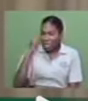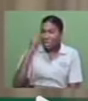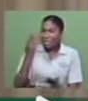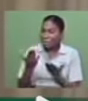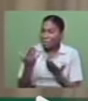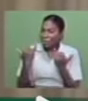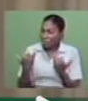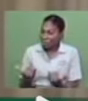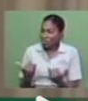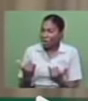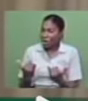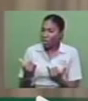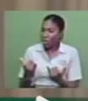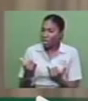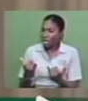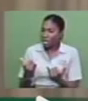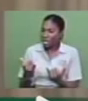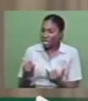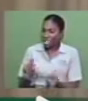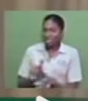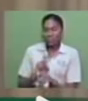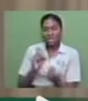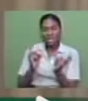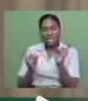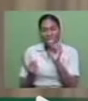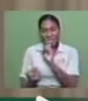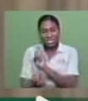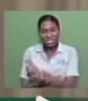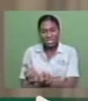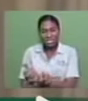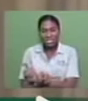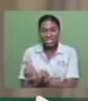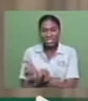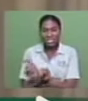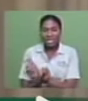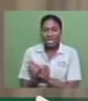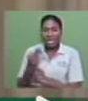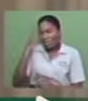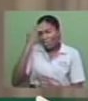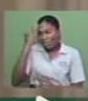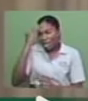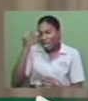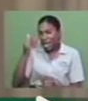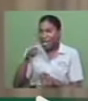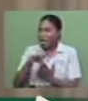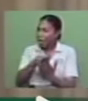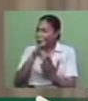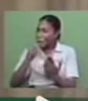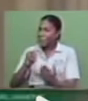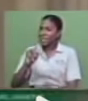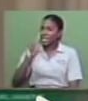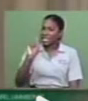really make that paradigm shift based on the Tobago House of Assembly model.